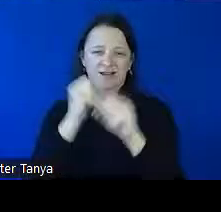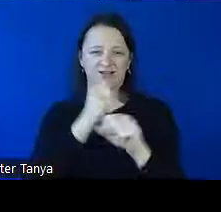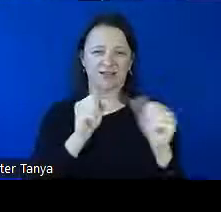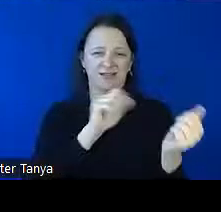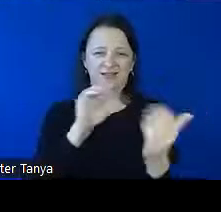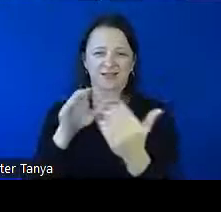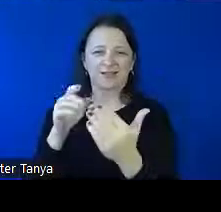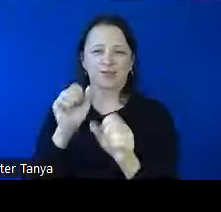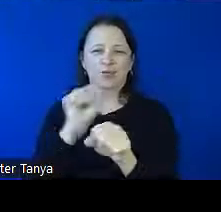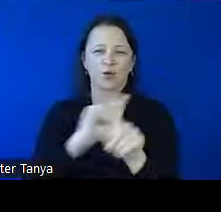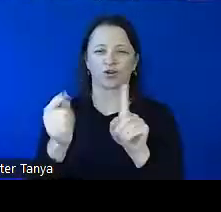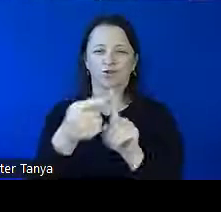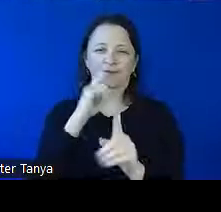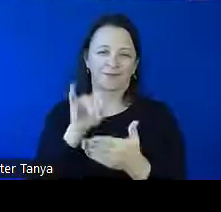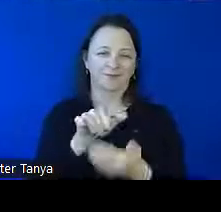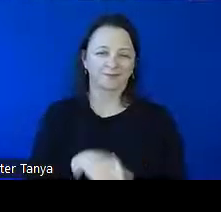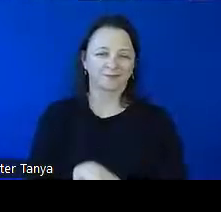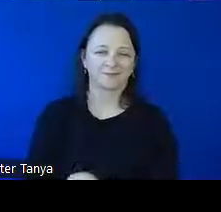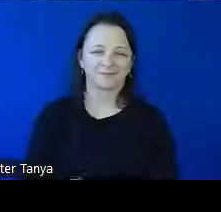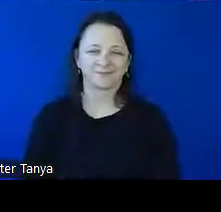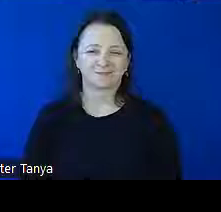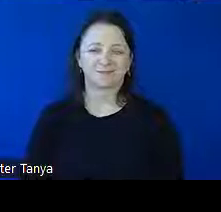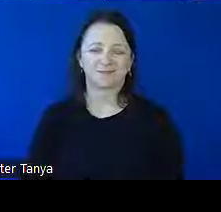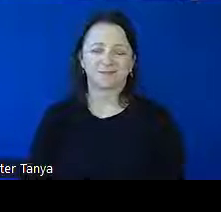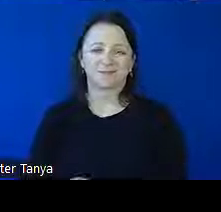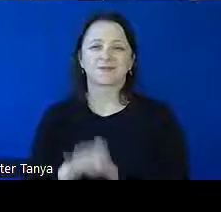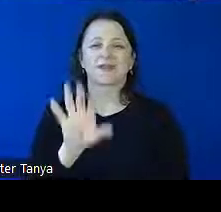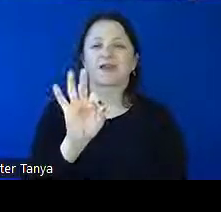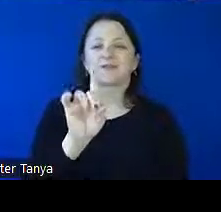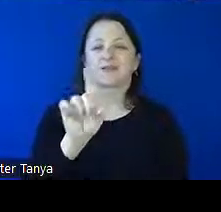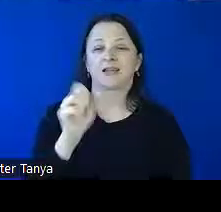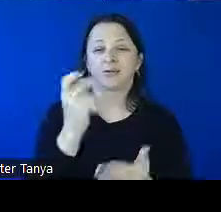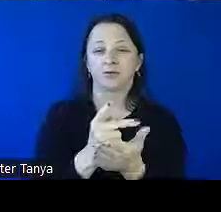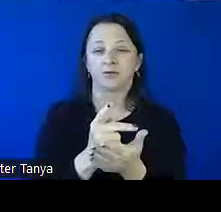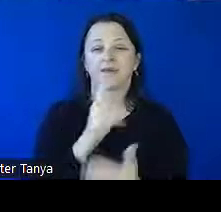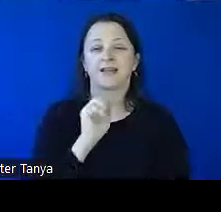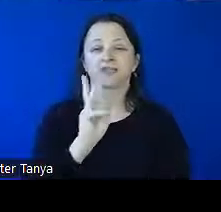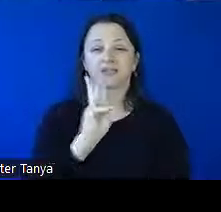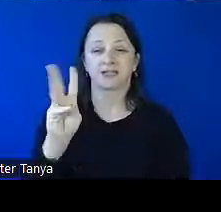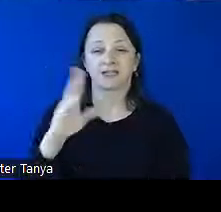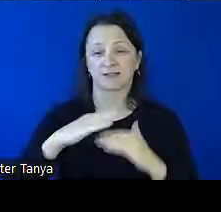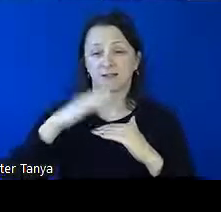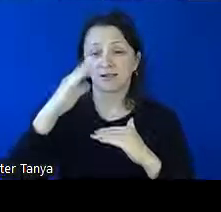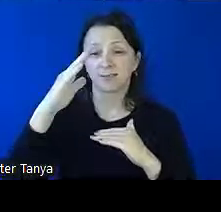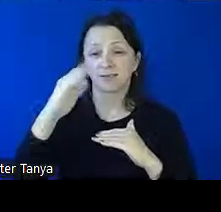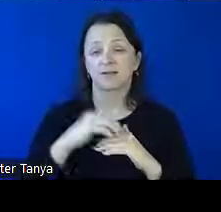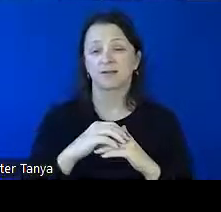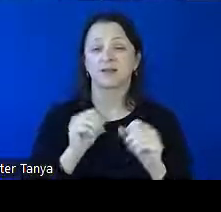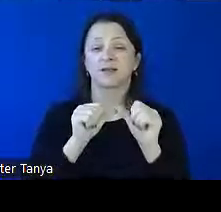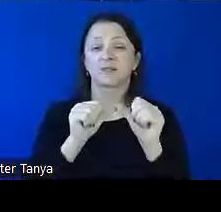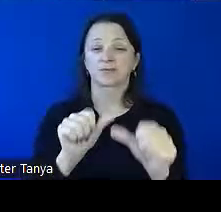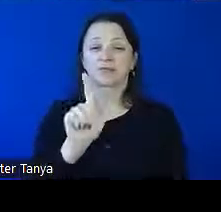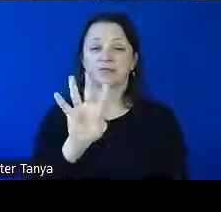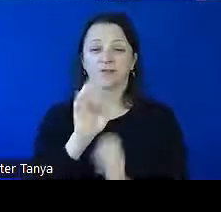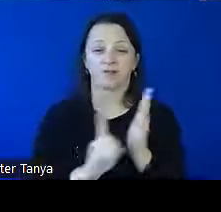kind of workarounds for that. It's FDA approved for 6 and up, and it is thought to last 24